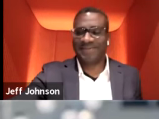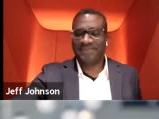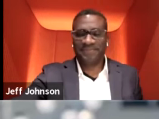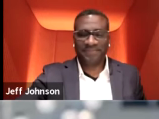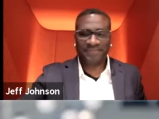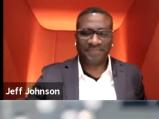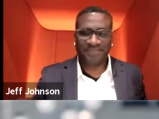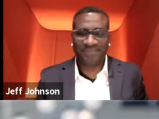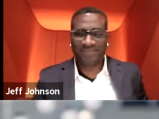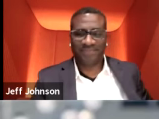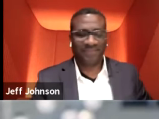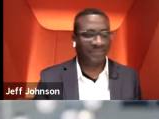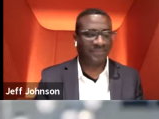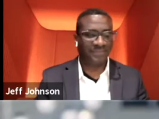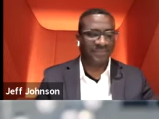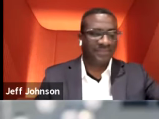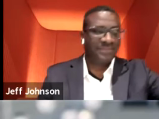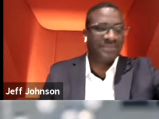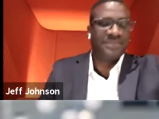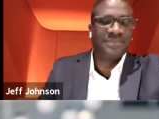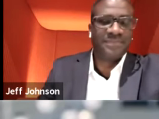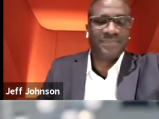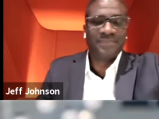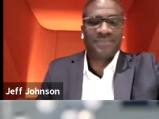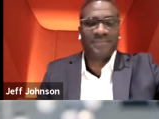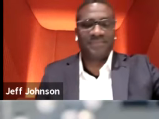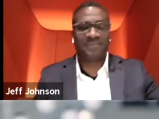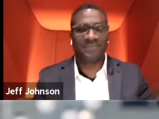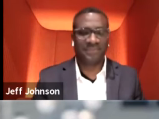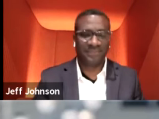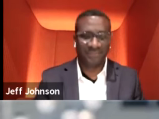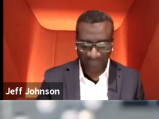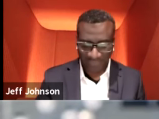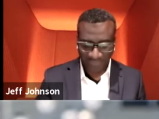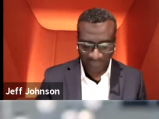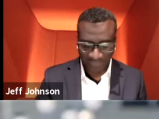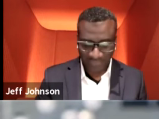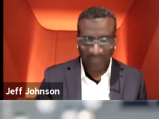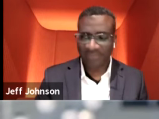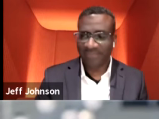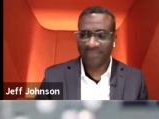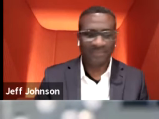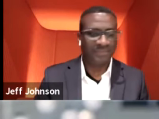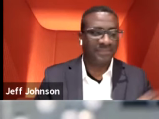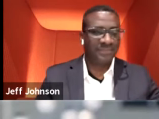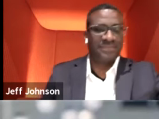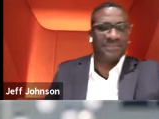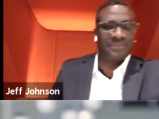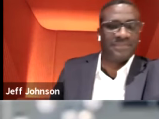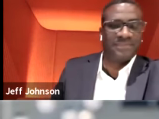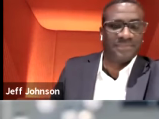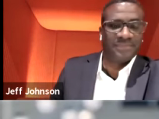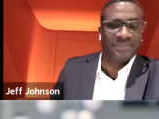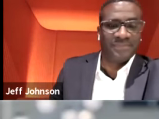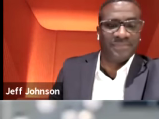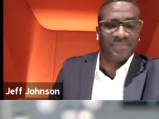get started, the Denver Startup Week Organizing Committee acknowledges Indigenous people as the original owners of the land on which we